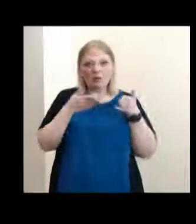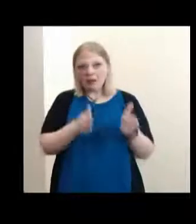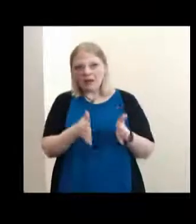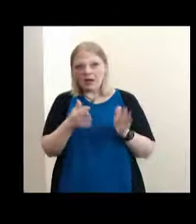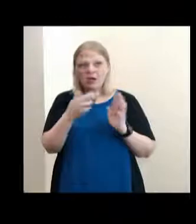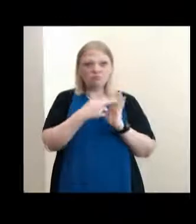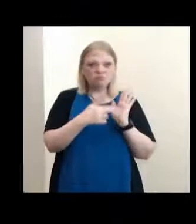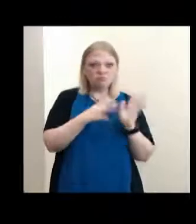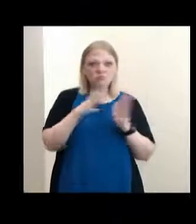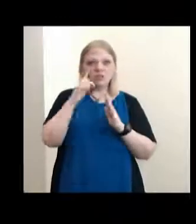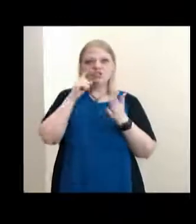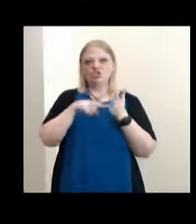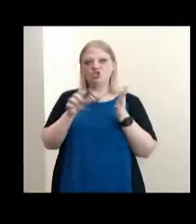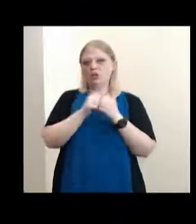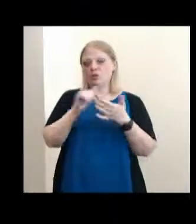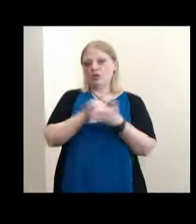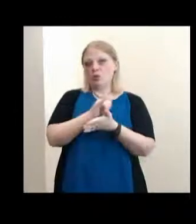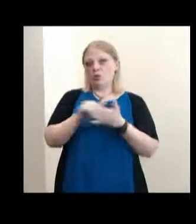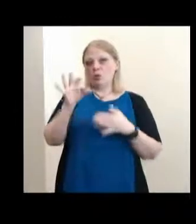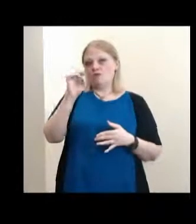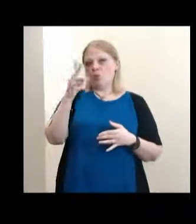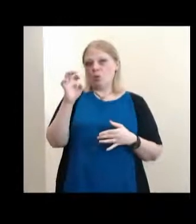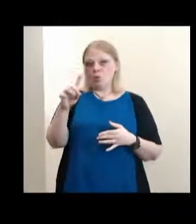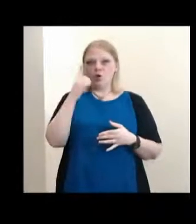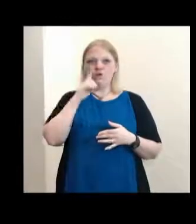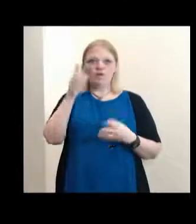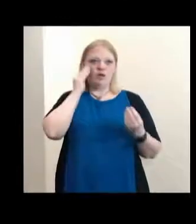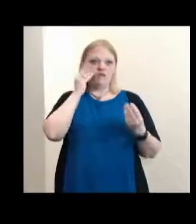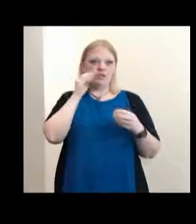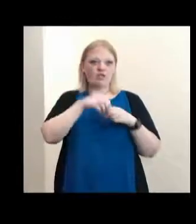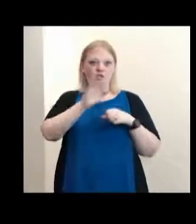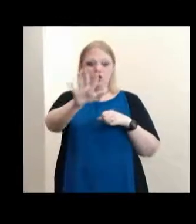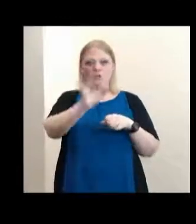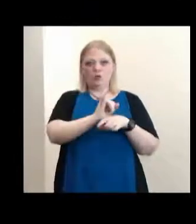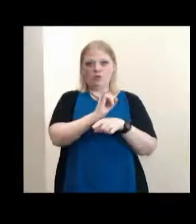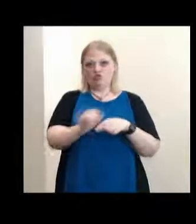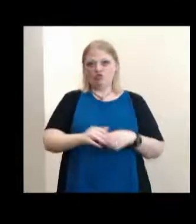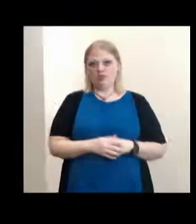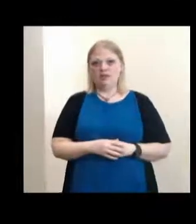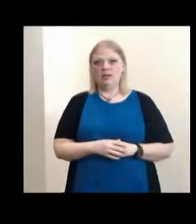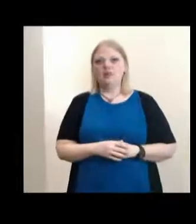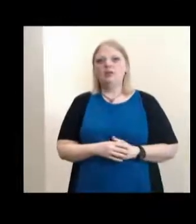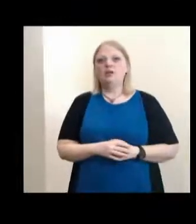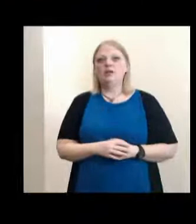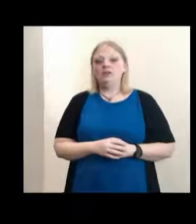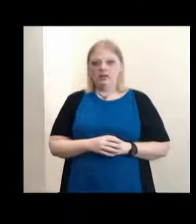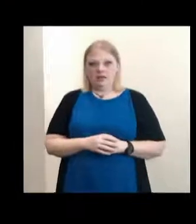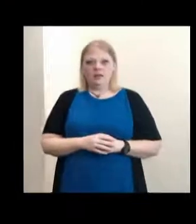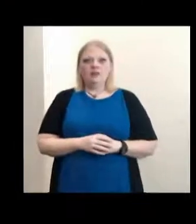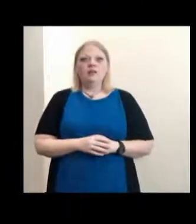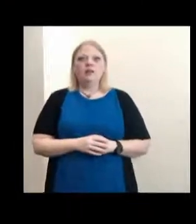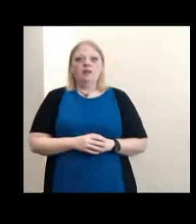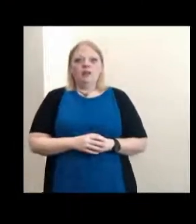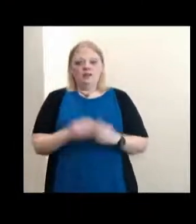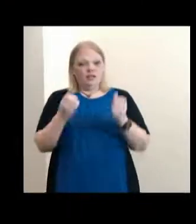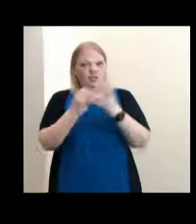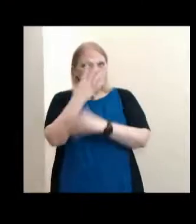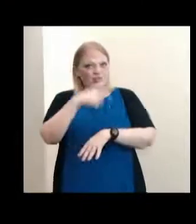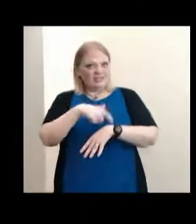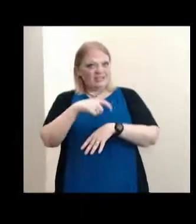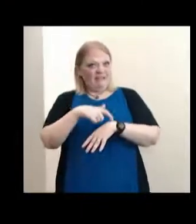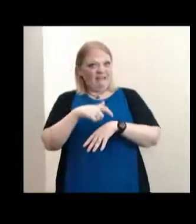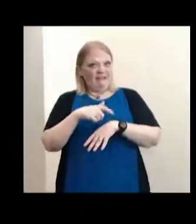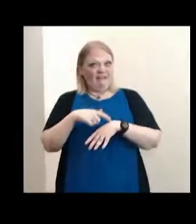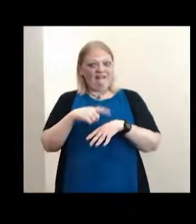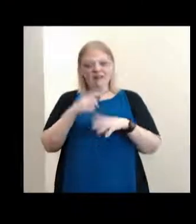please check with the New York Forward for updates in your industry. So it's springtime, and it's a time to